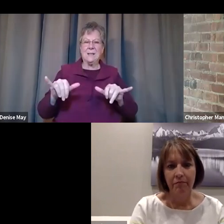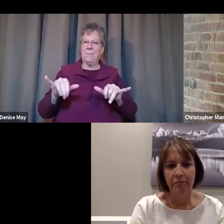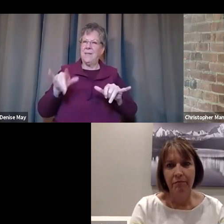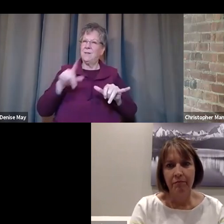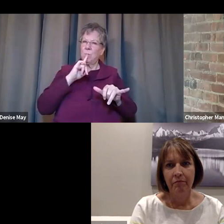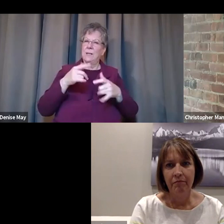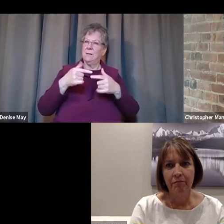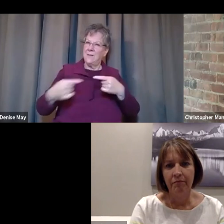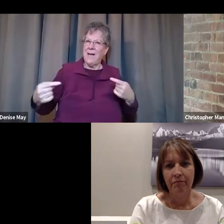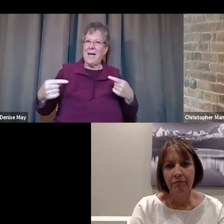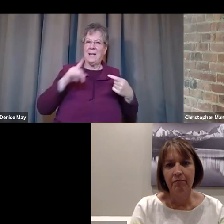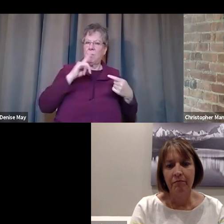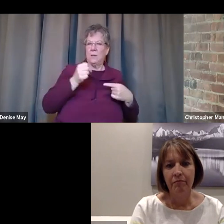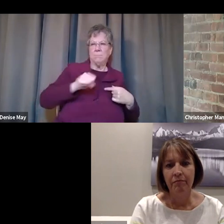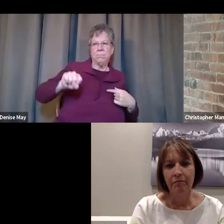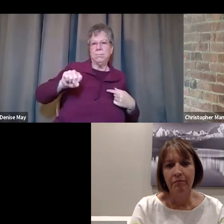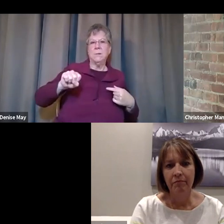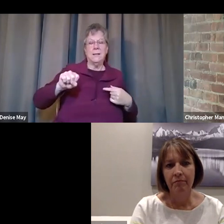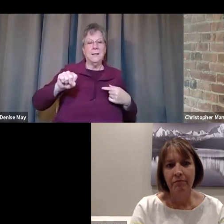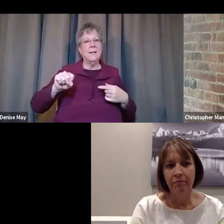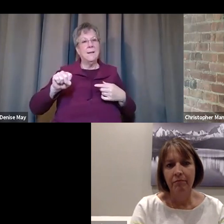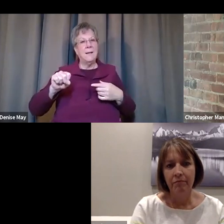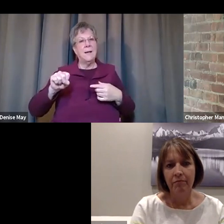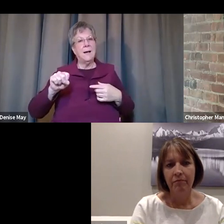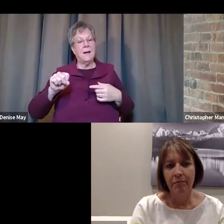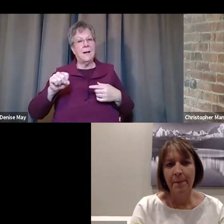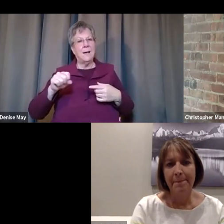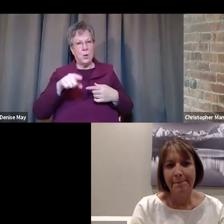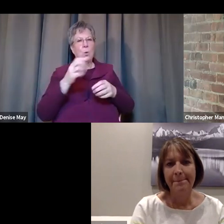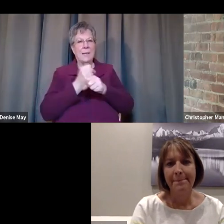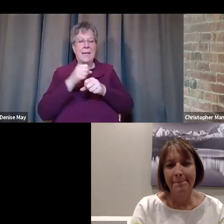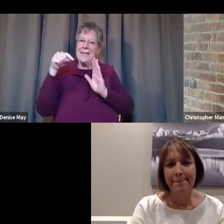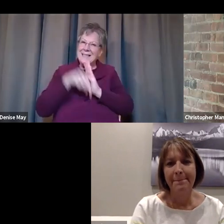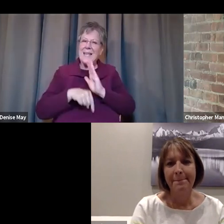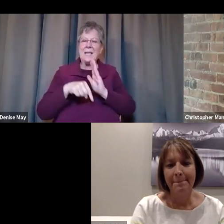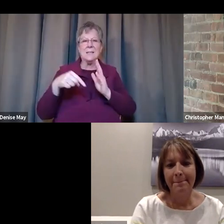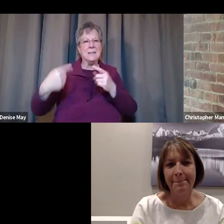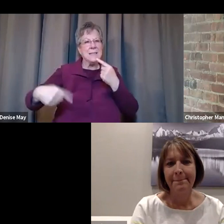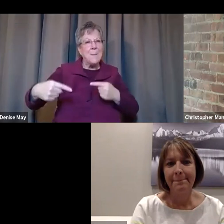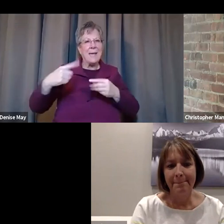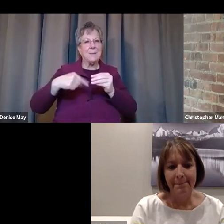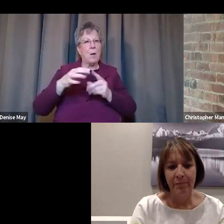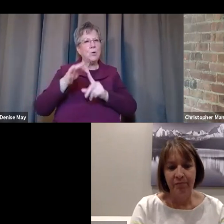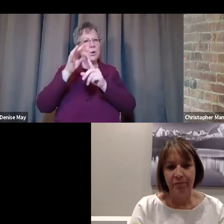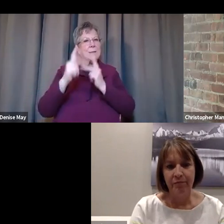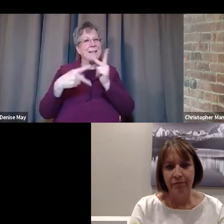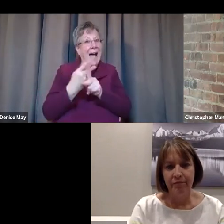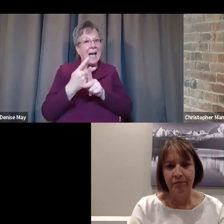And my fear is that you get a replay, that you get these intense debates about certain kinds of